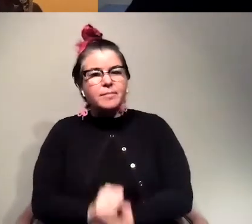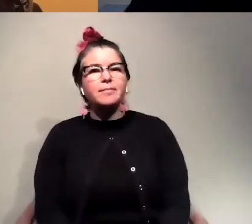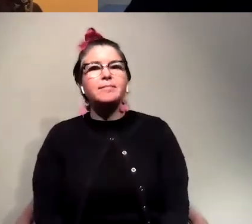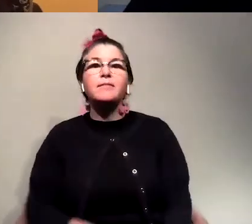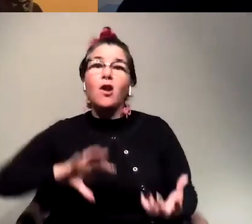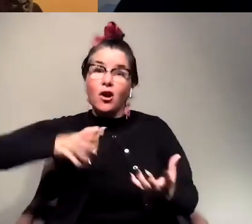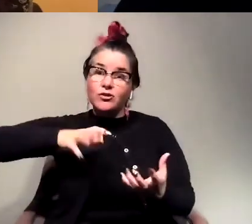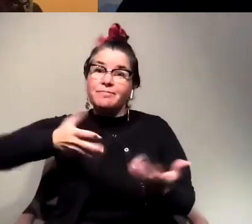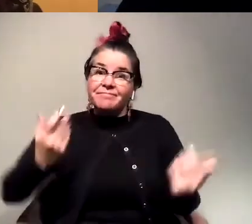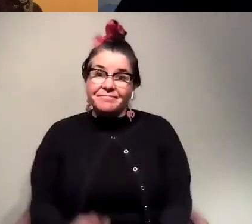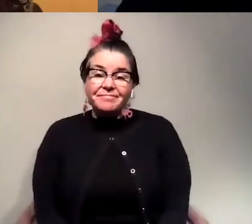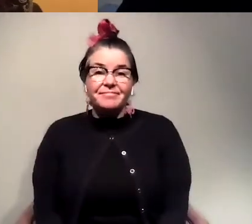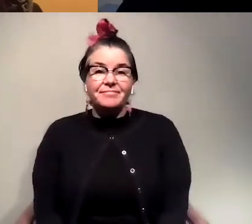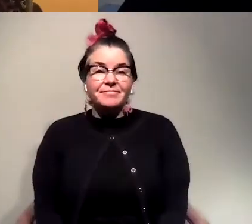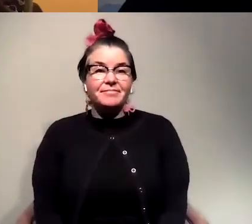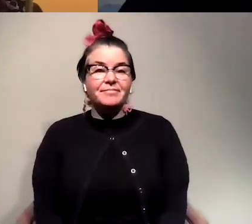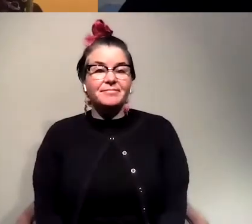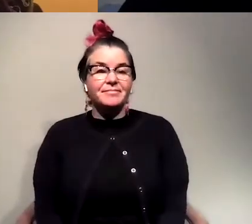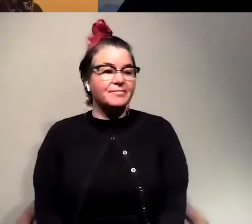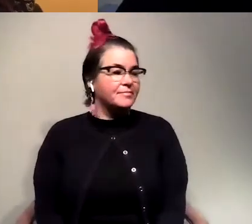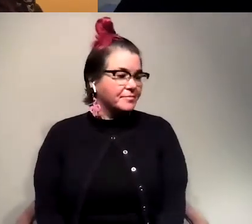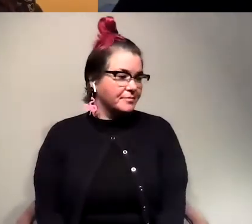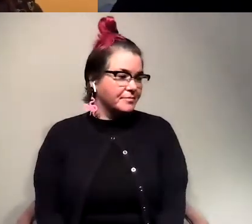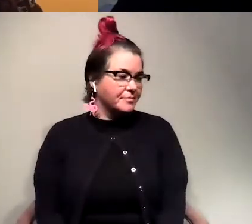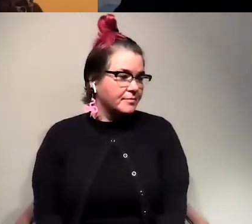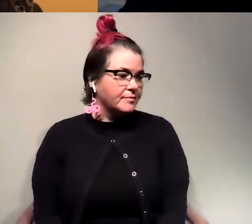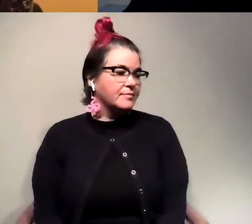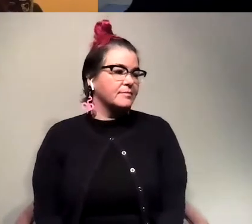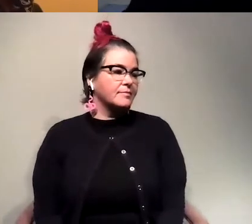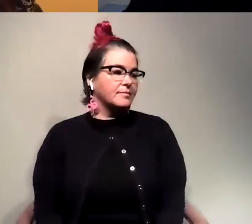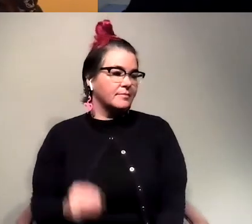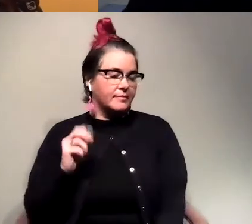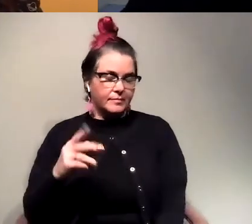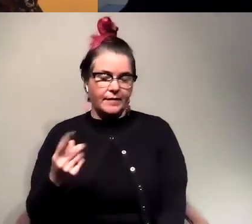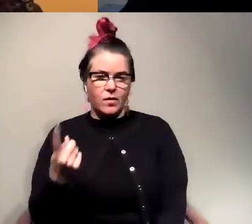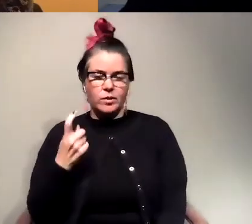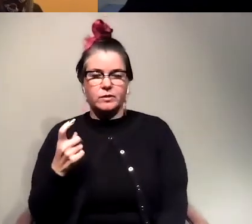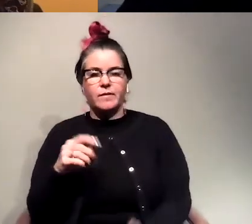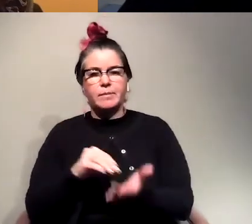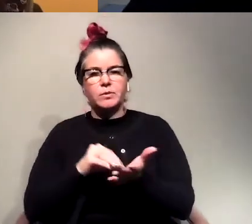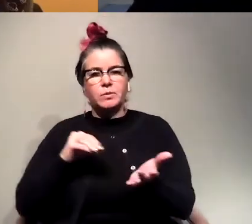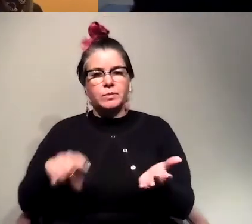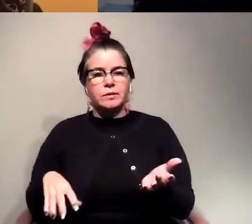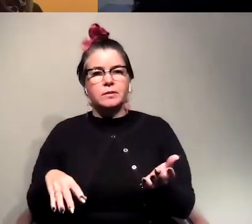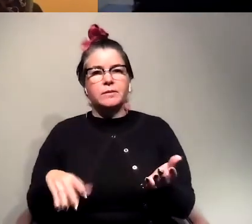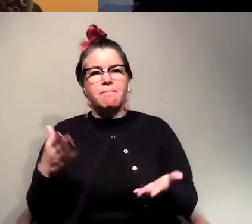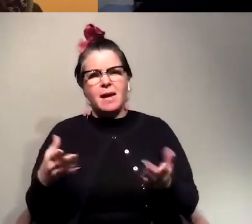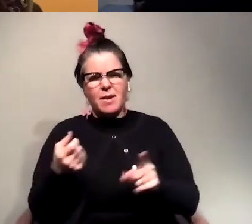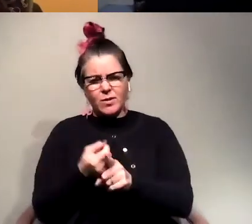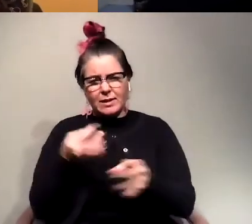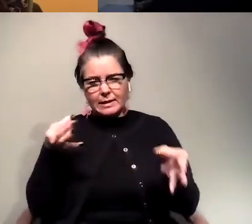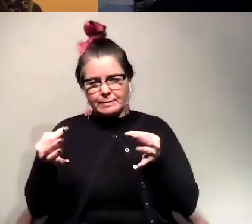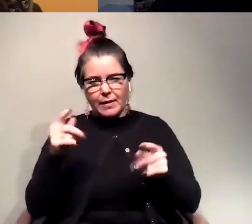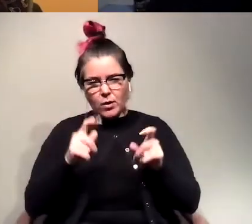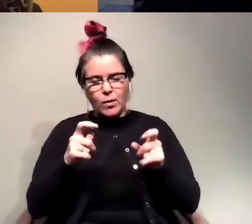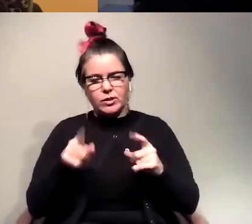laundry. Yeah. Cool. All right, so we've got a question from a student, and you may have to explain the question